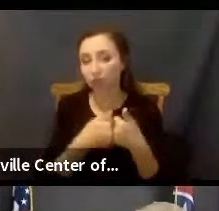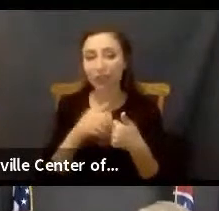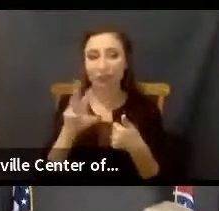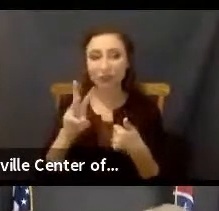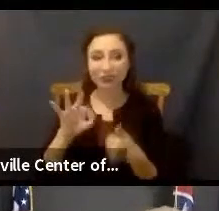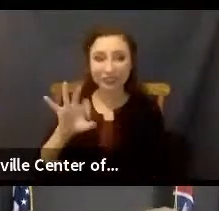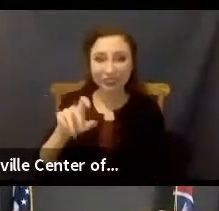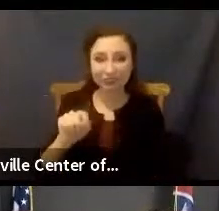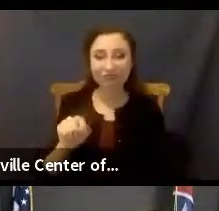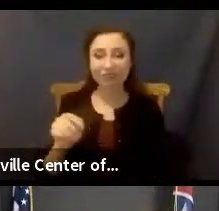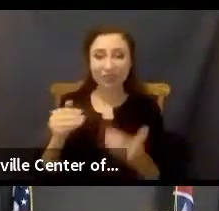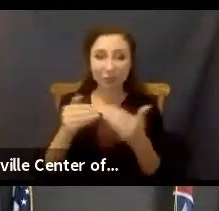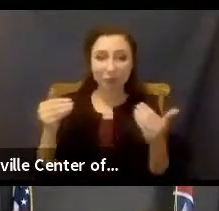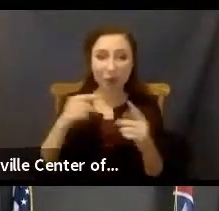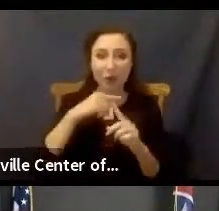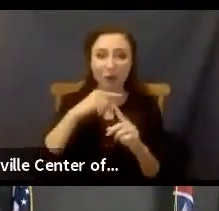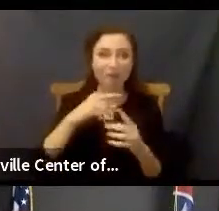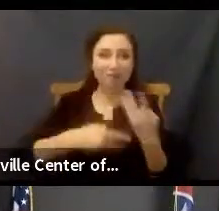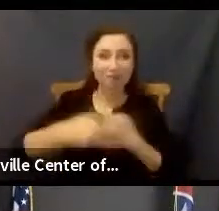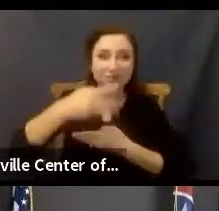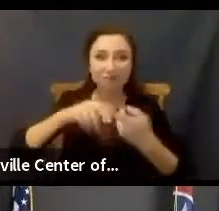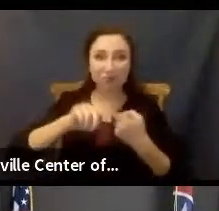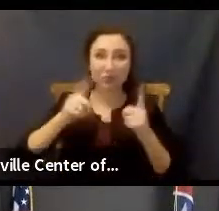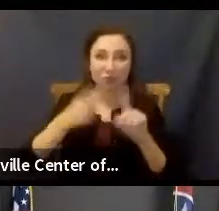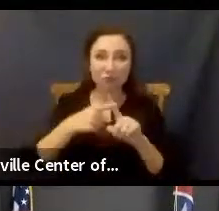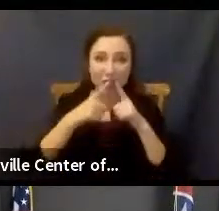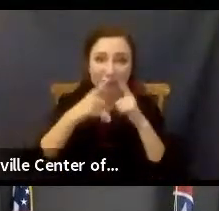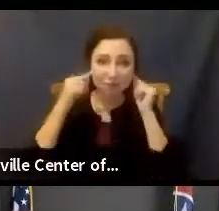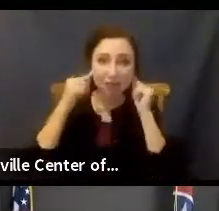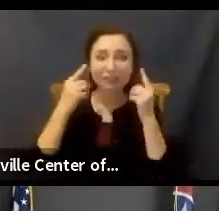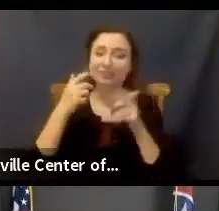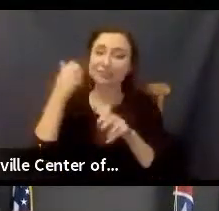and wear a mask when you're with your friends. It just is.